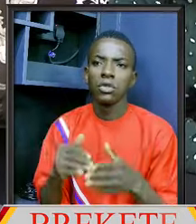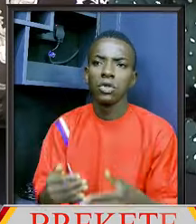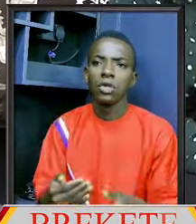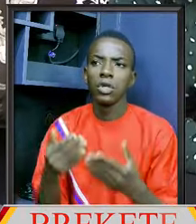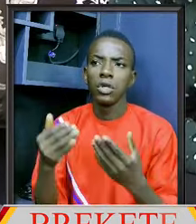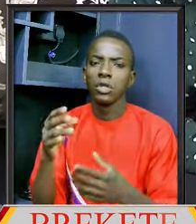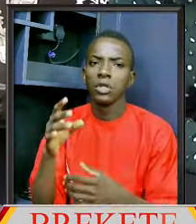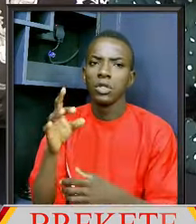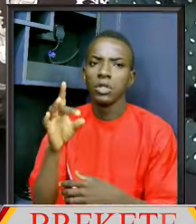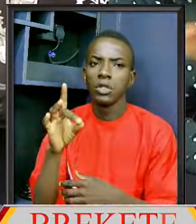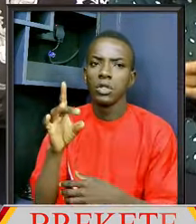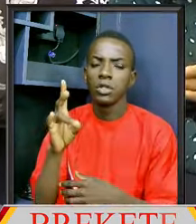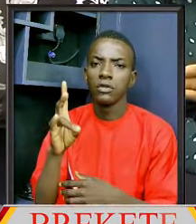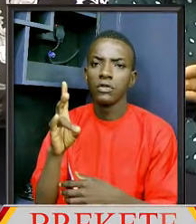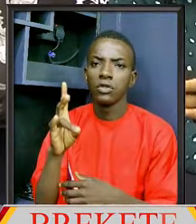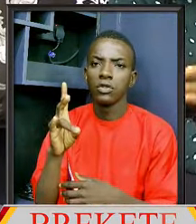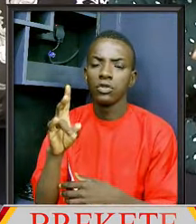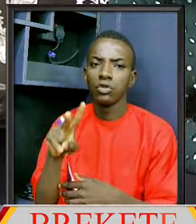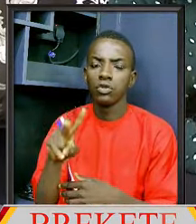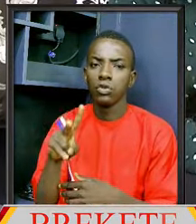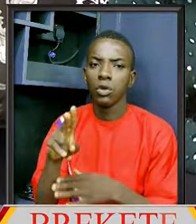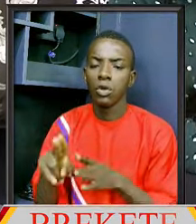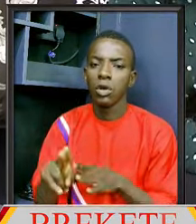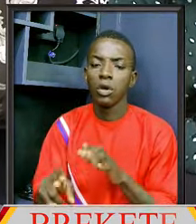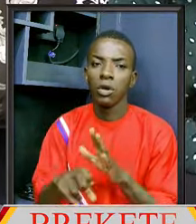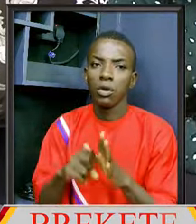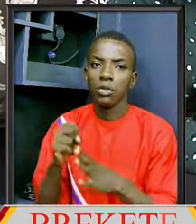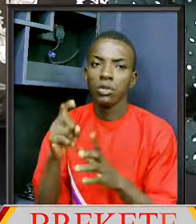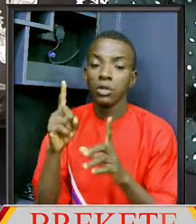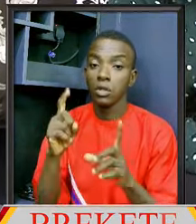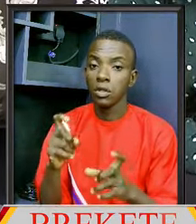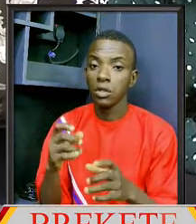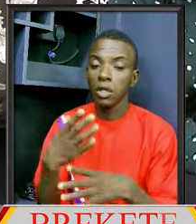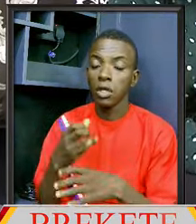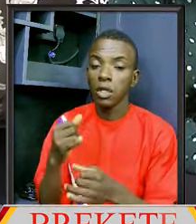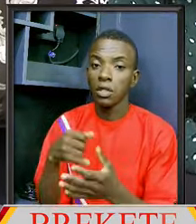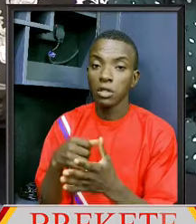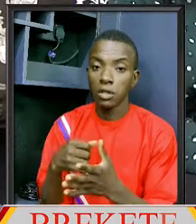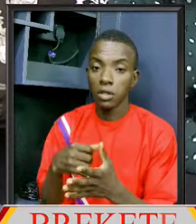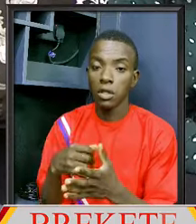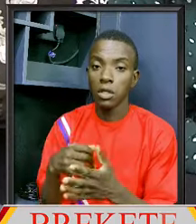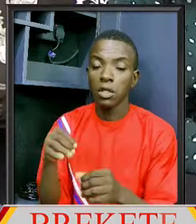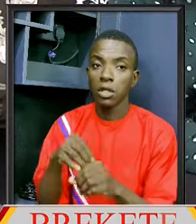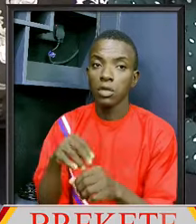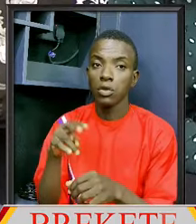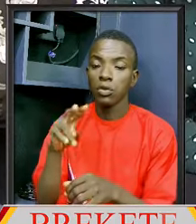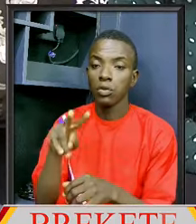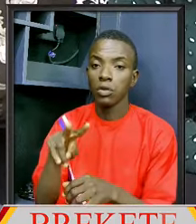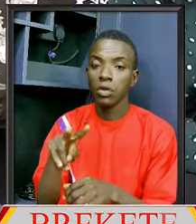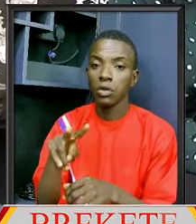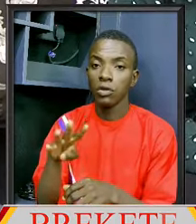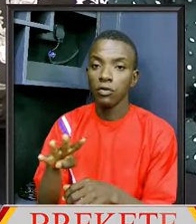carry 72 hours test. Go do them sharp, get them in